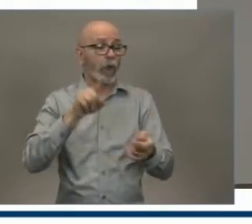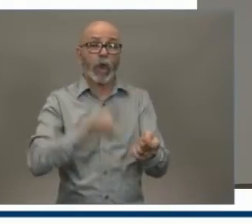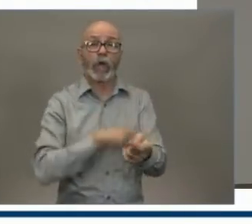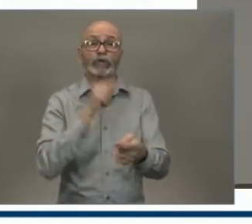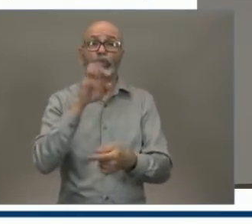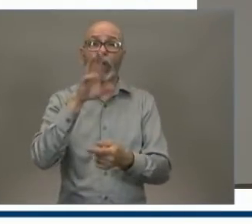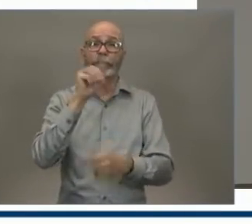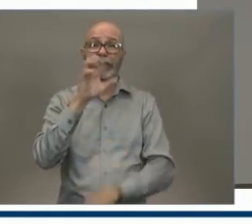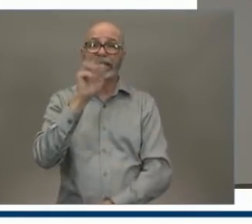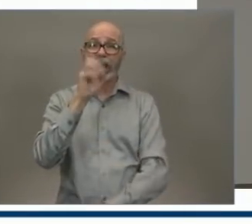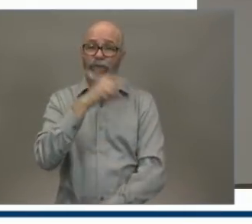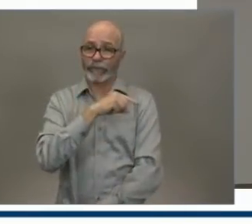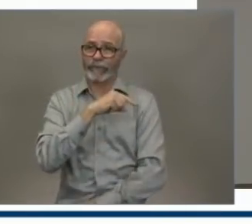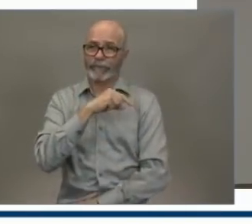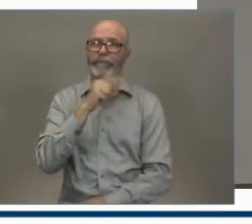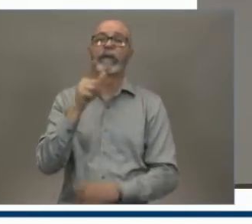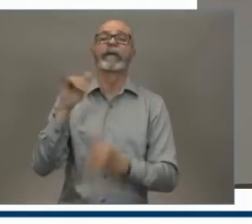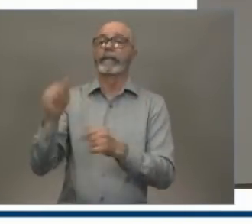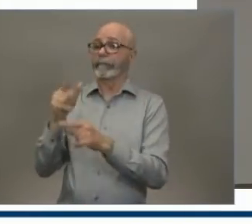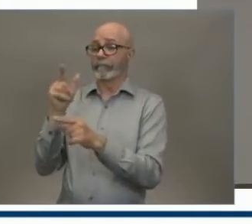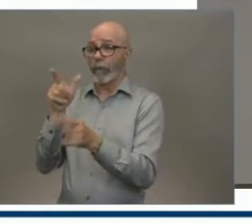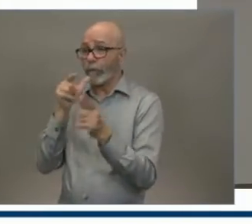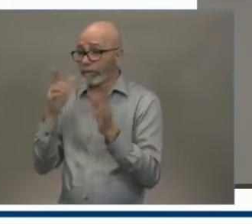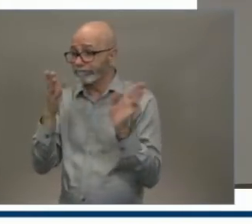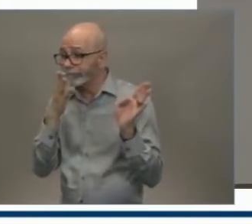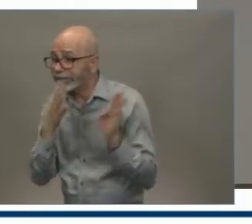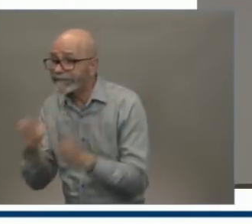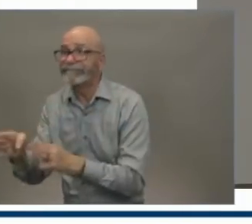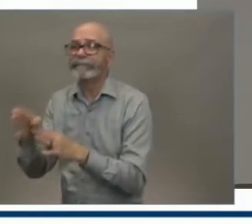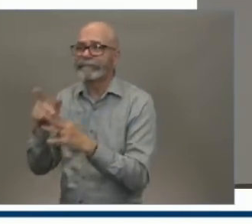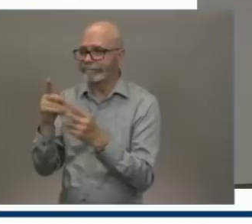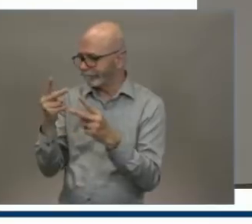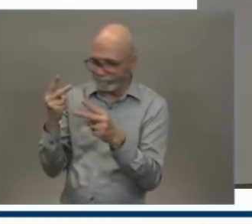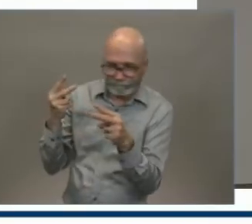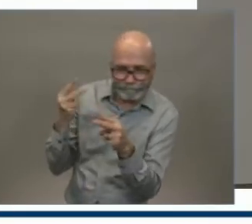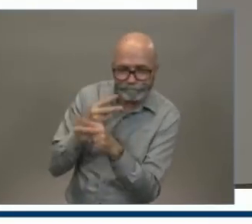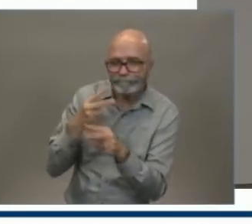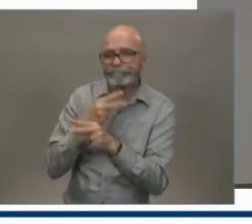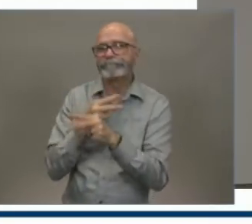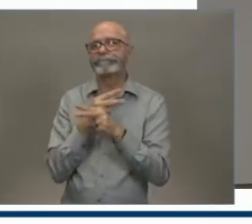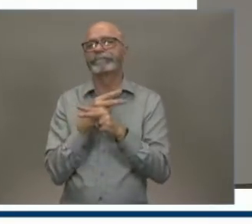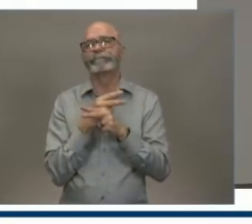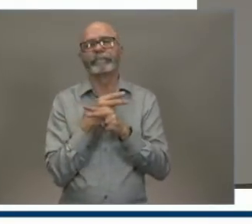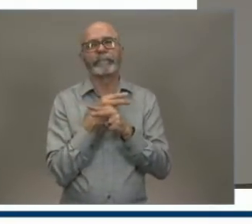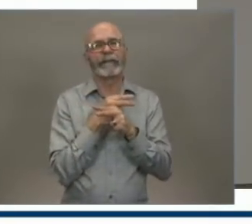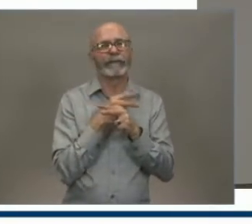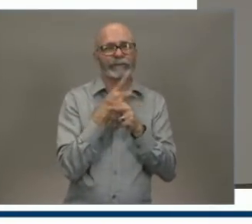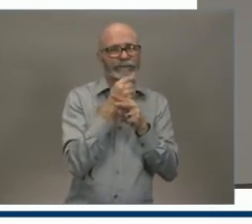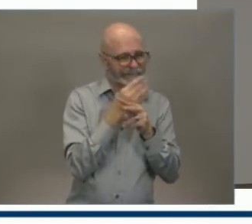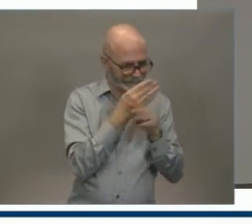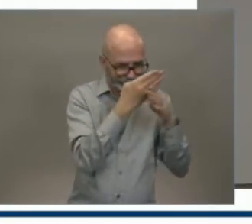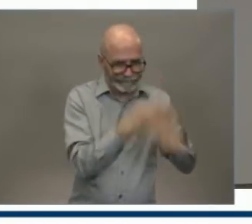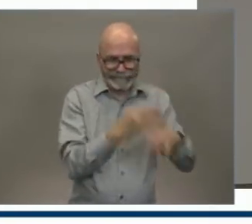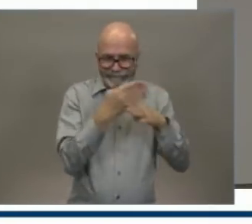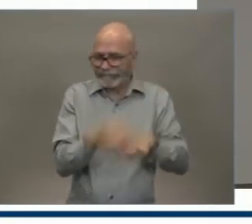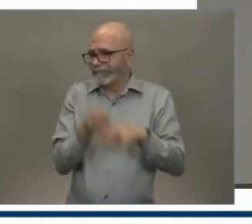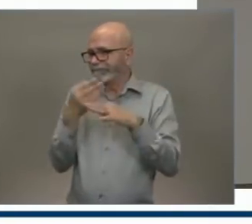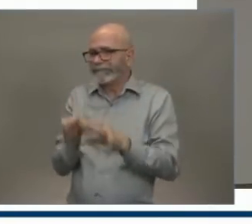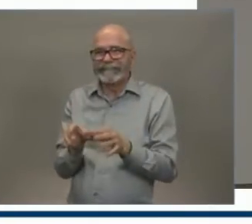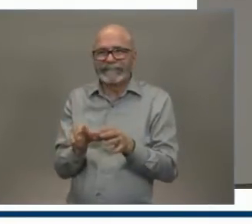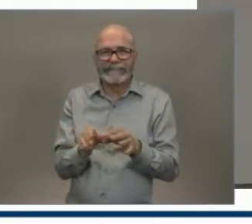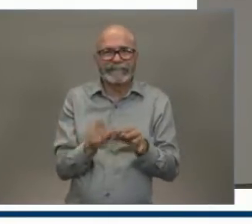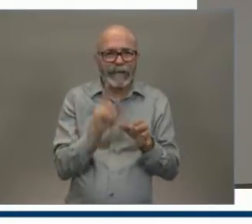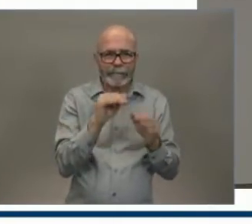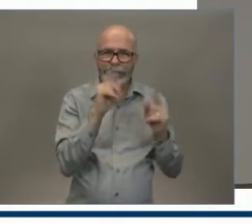will be working out the impacts and trying to spread those impacts as much as possible equitably across all